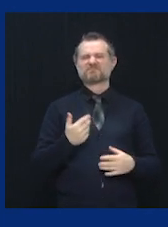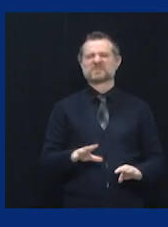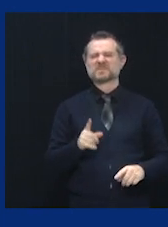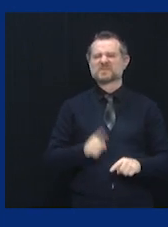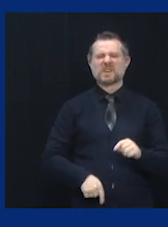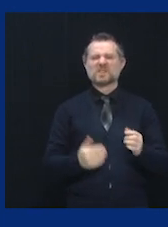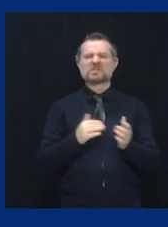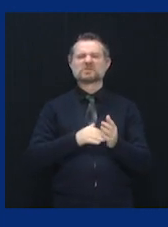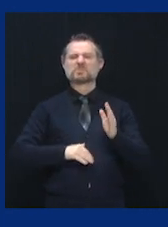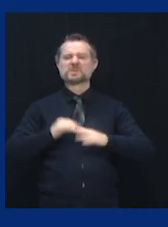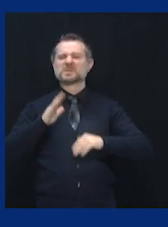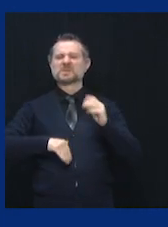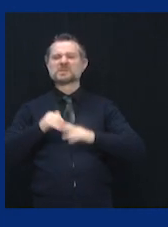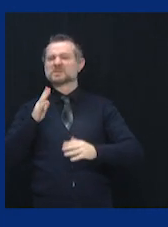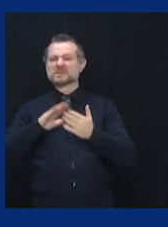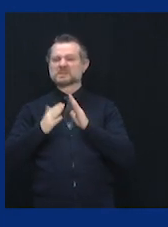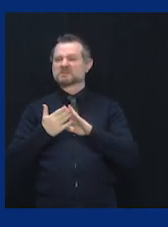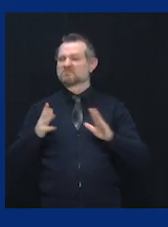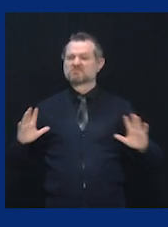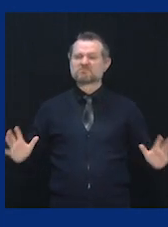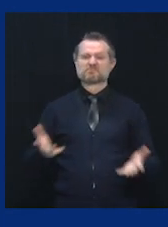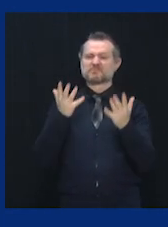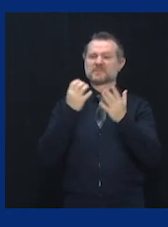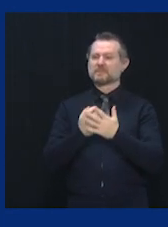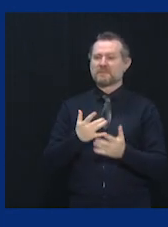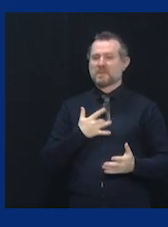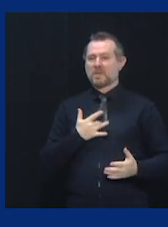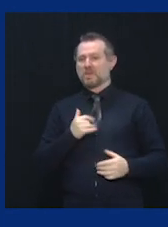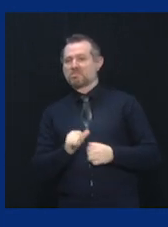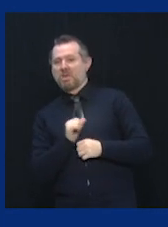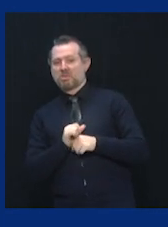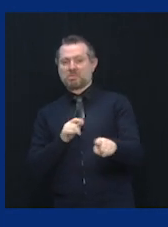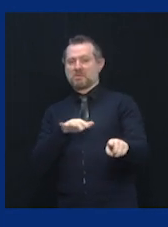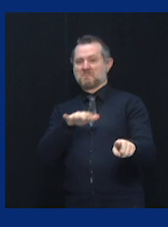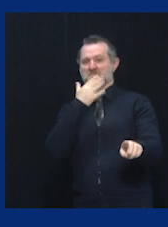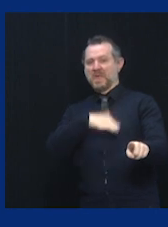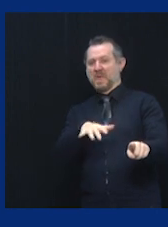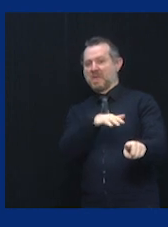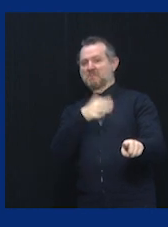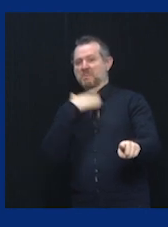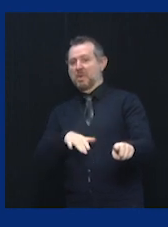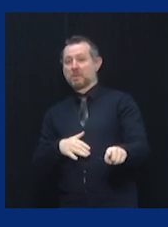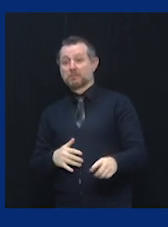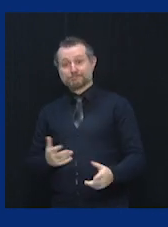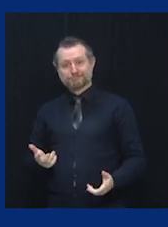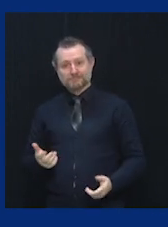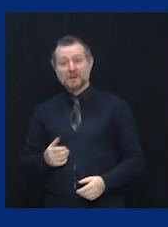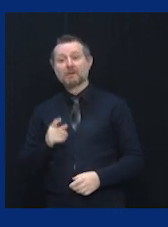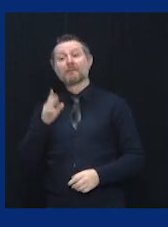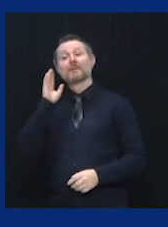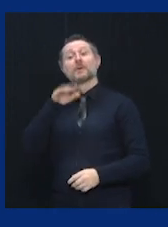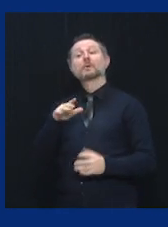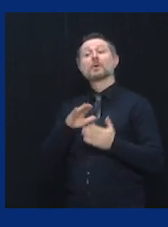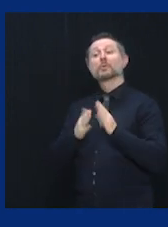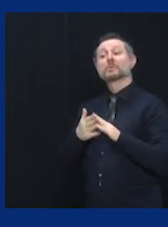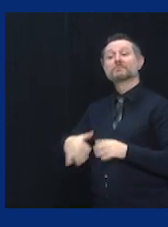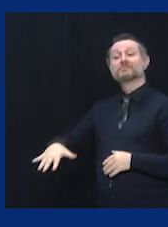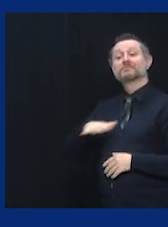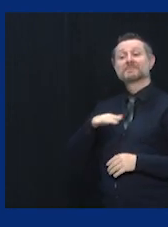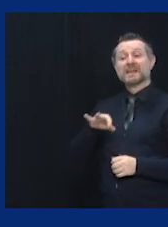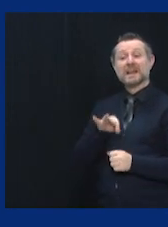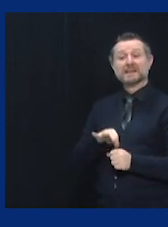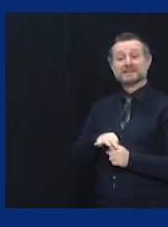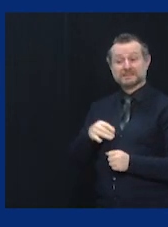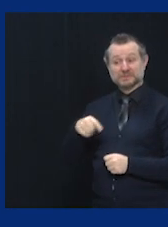safe. Also, gratuitously, communities that have elections this year. If I'm